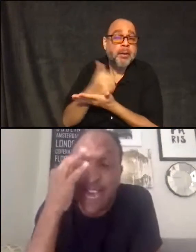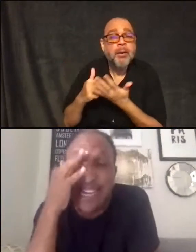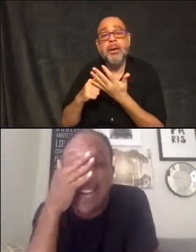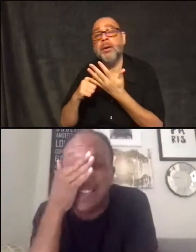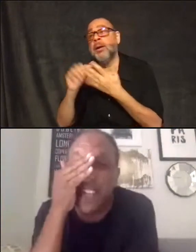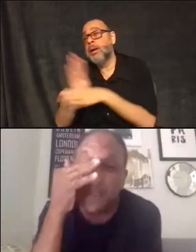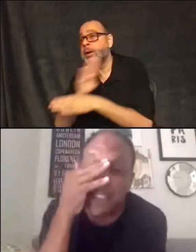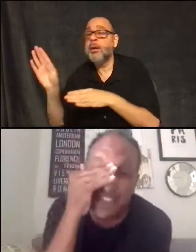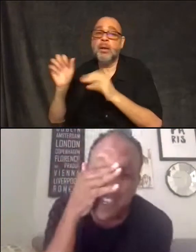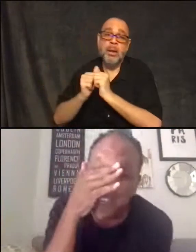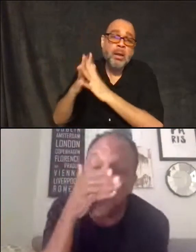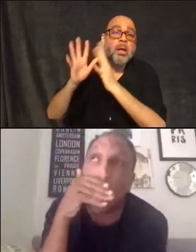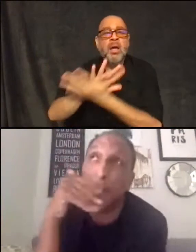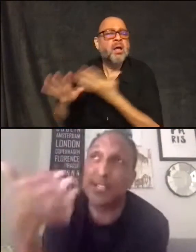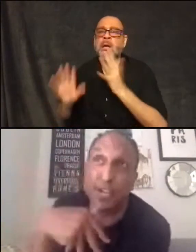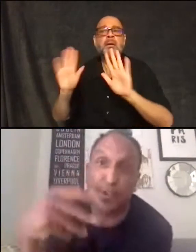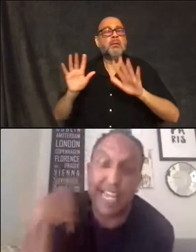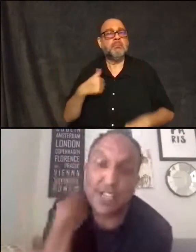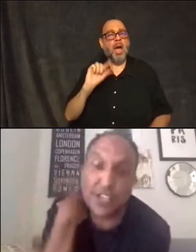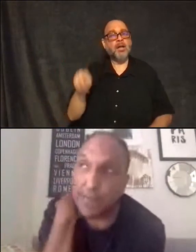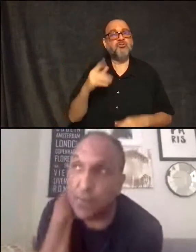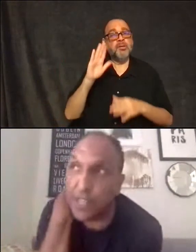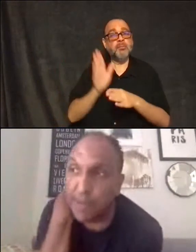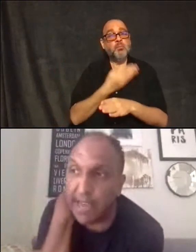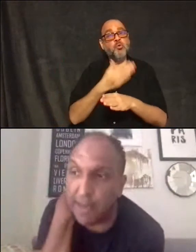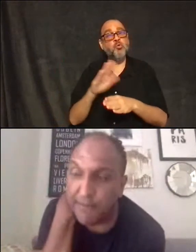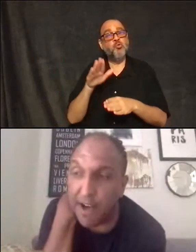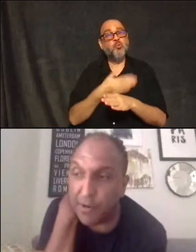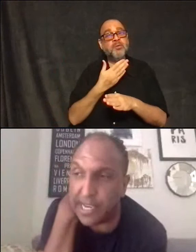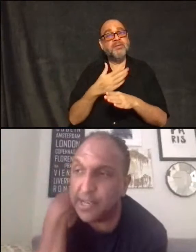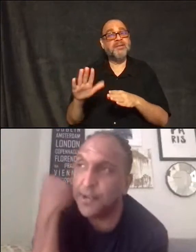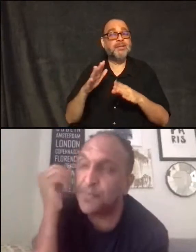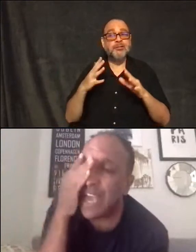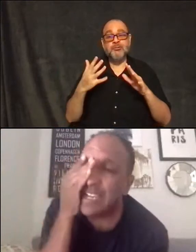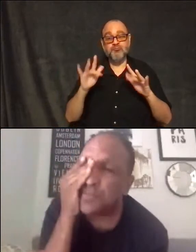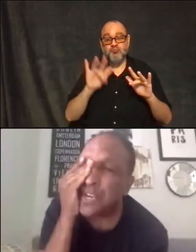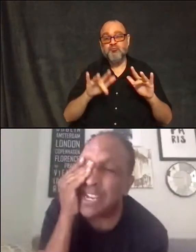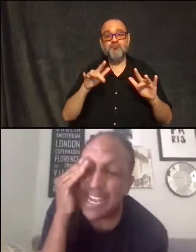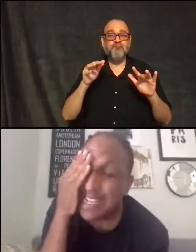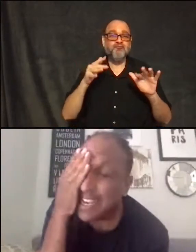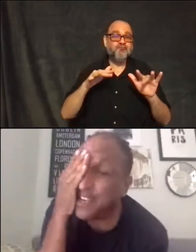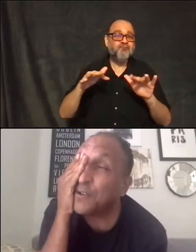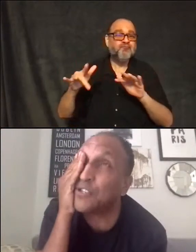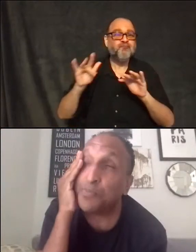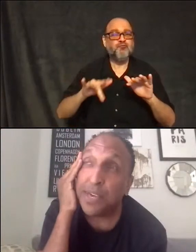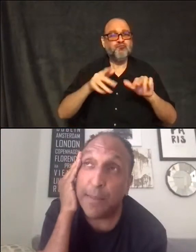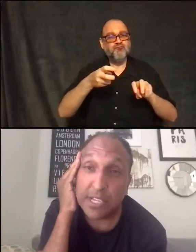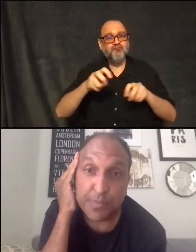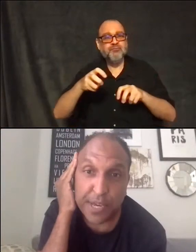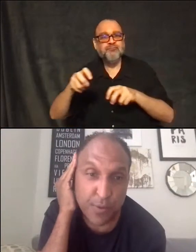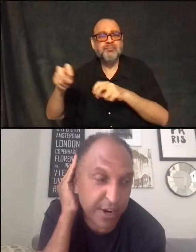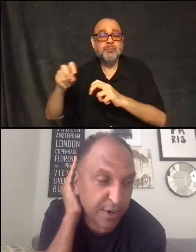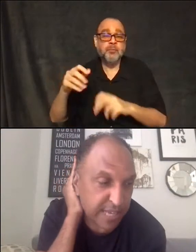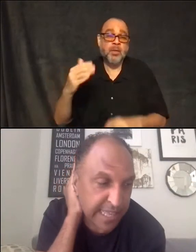hours, and I developed this, this sort of relationship with my following. And it's been, I got to tell you, just being able